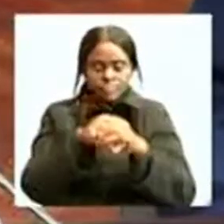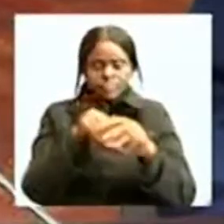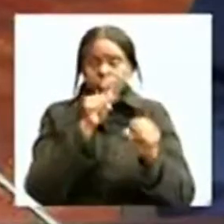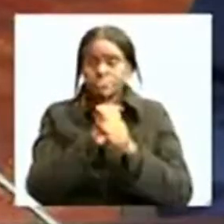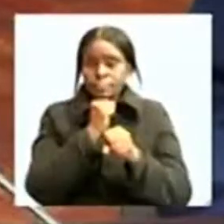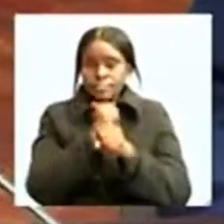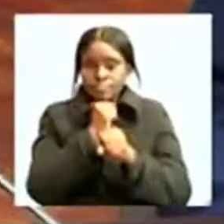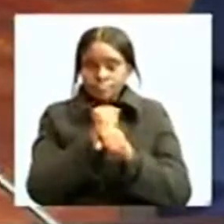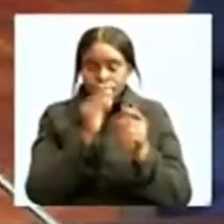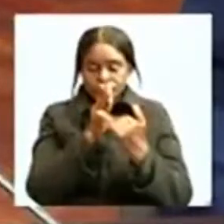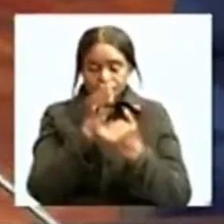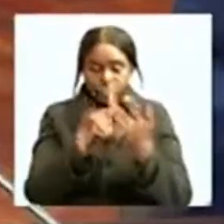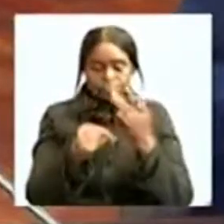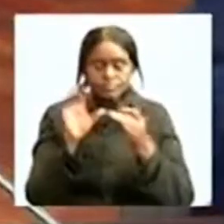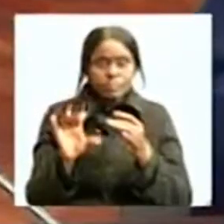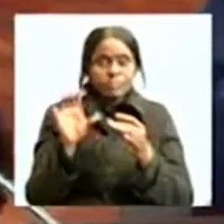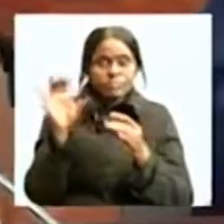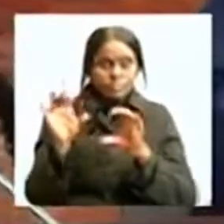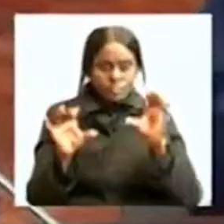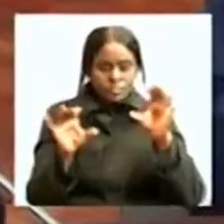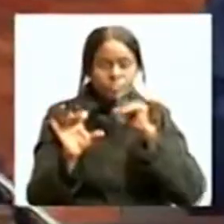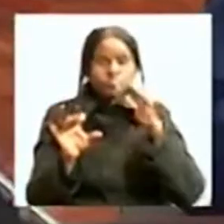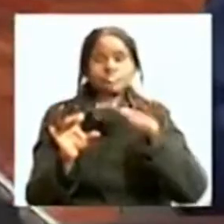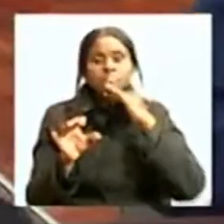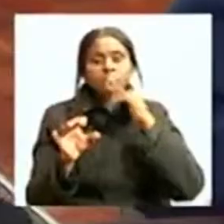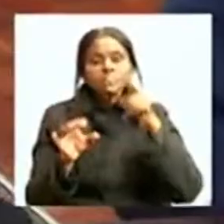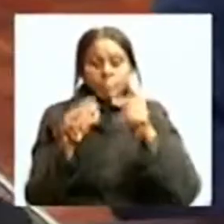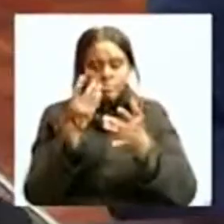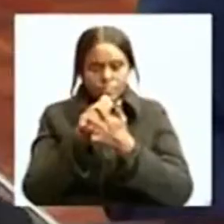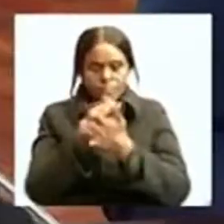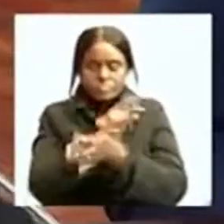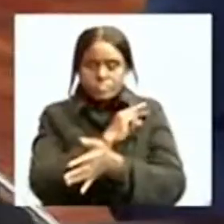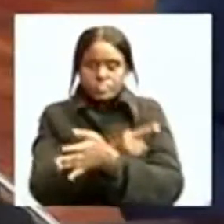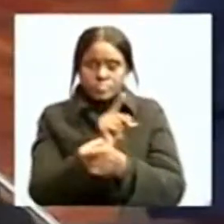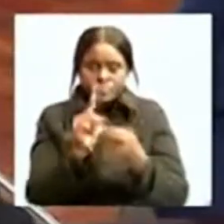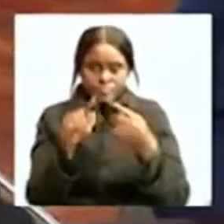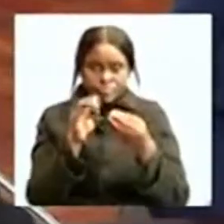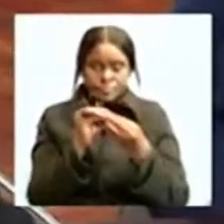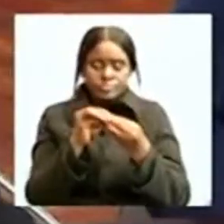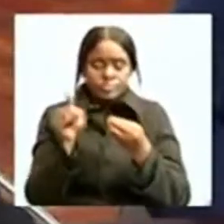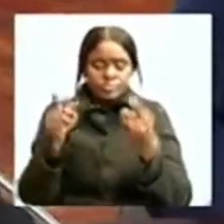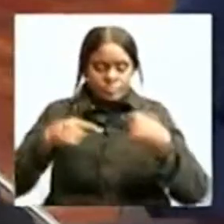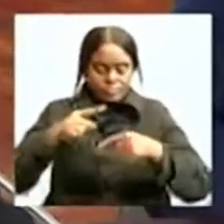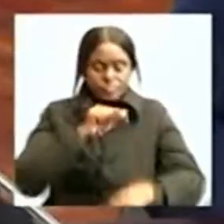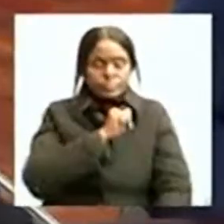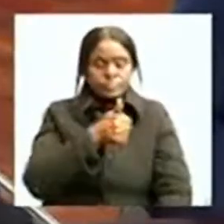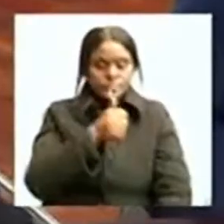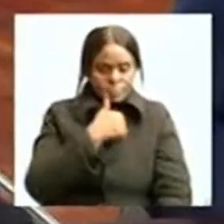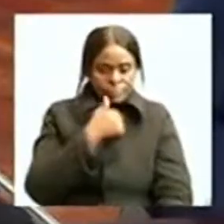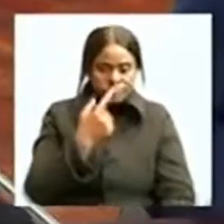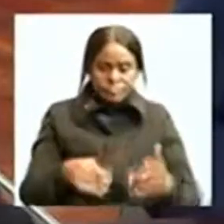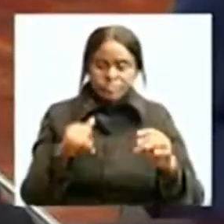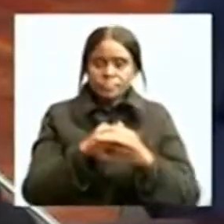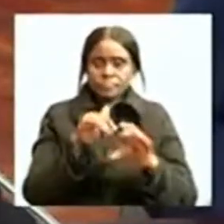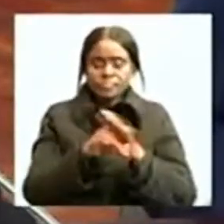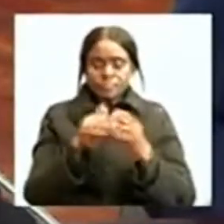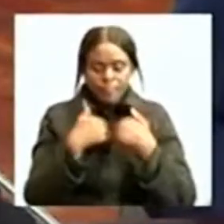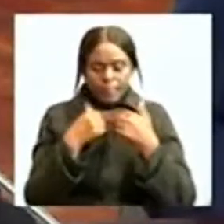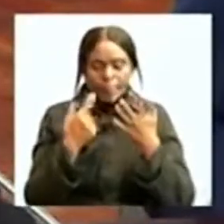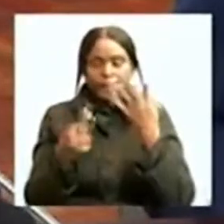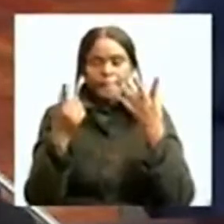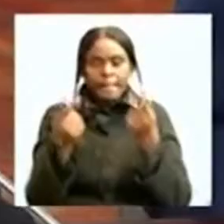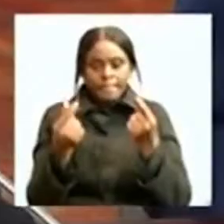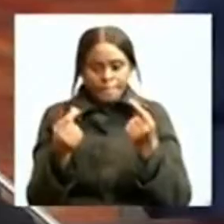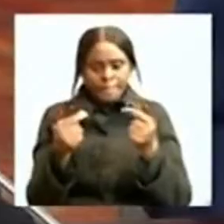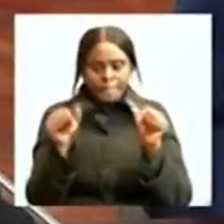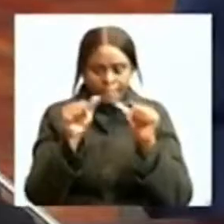function through allocation of adequate audit resources. Further, local authorities have been engaged by conducting regular and ad